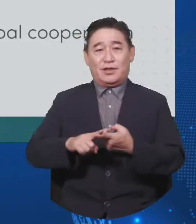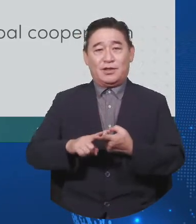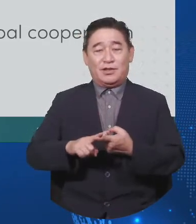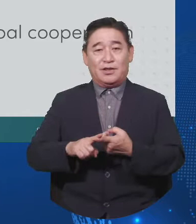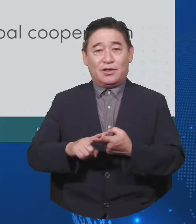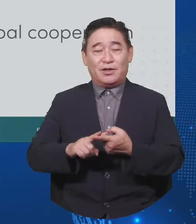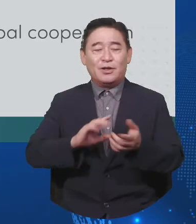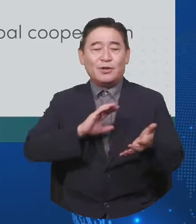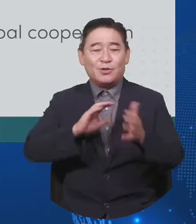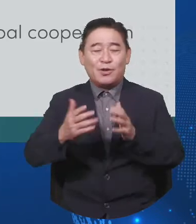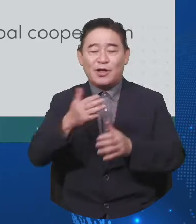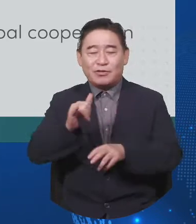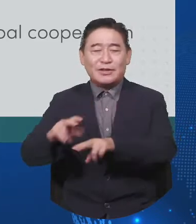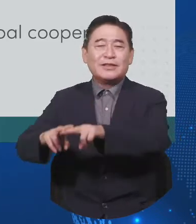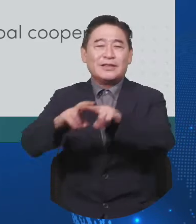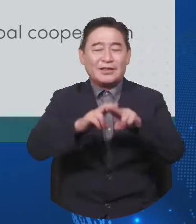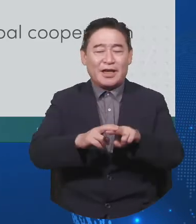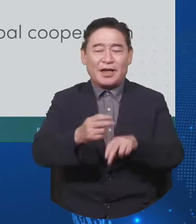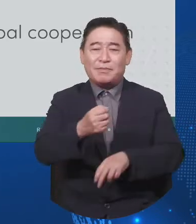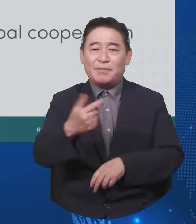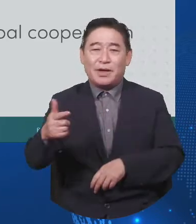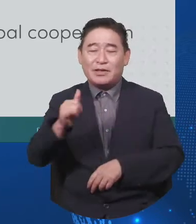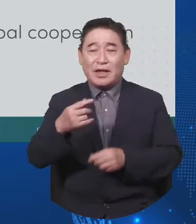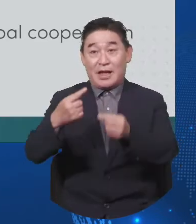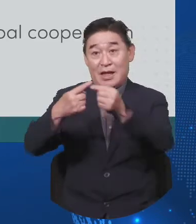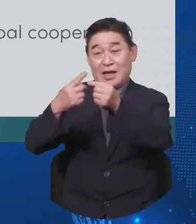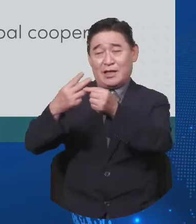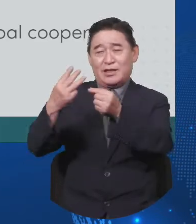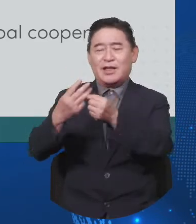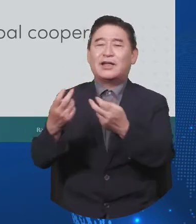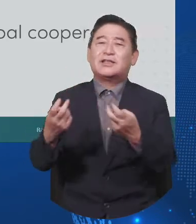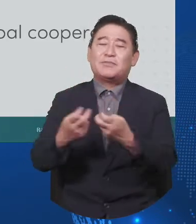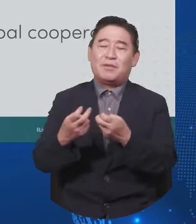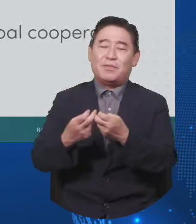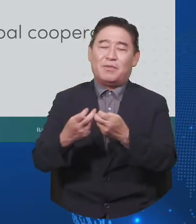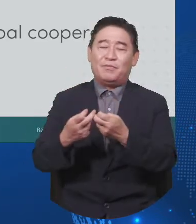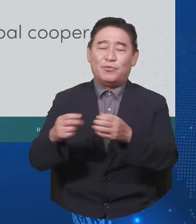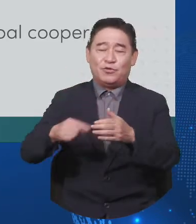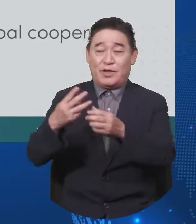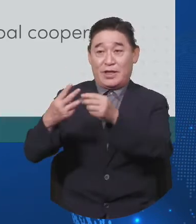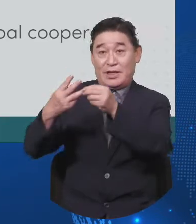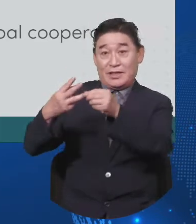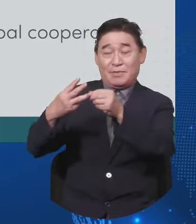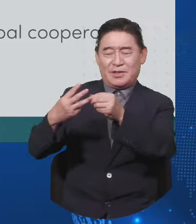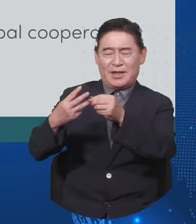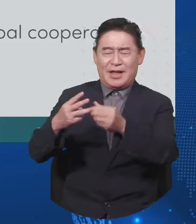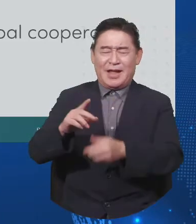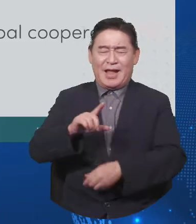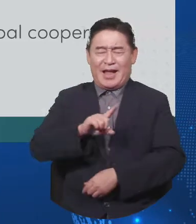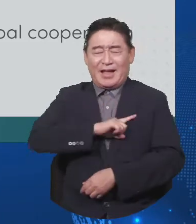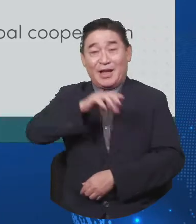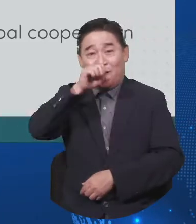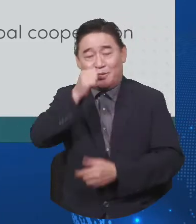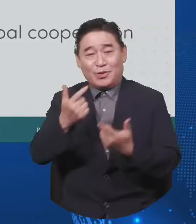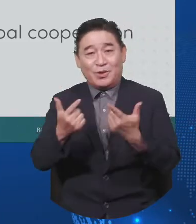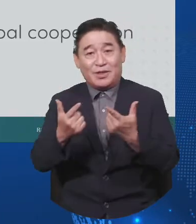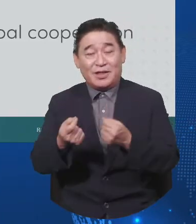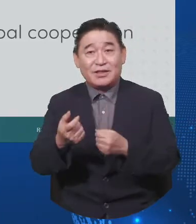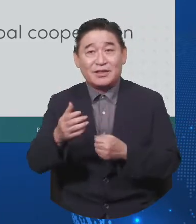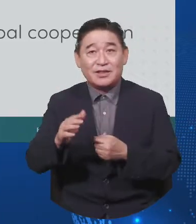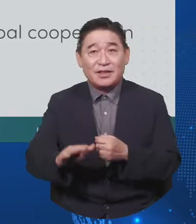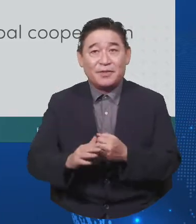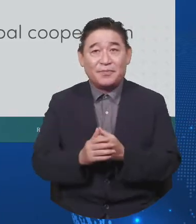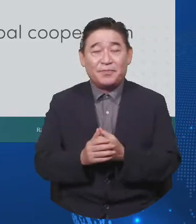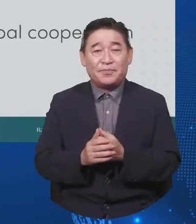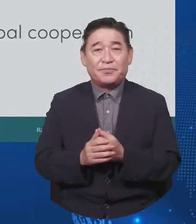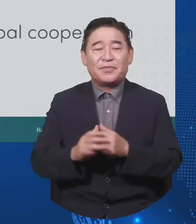This pathway is obviously the most ambitious, yet is the standard that must be met for the global development paradigm to